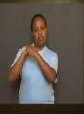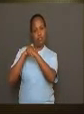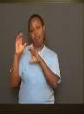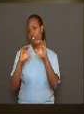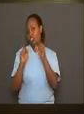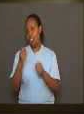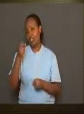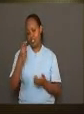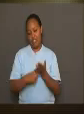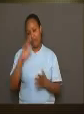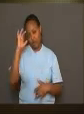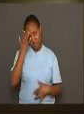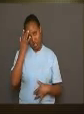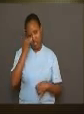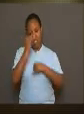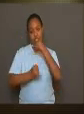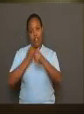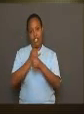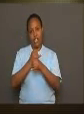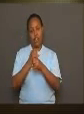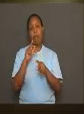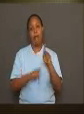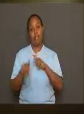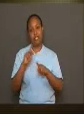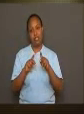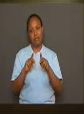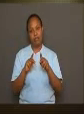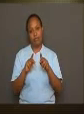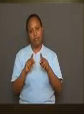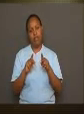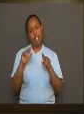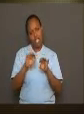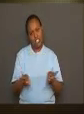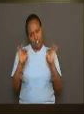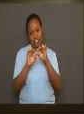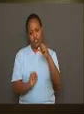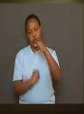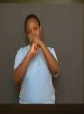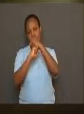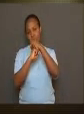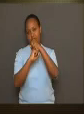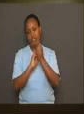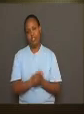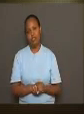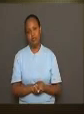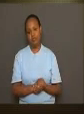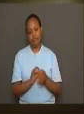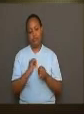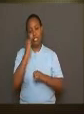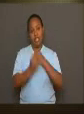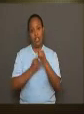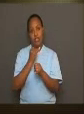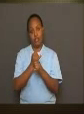to combat the disease. The international community needs to increase its support.